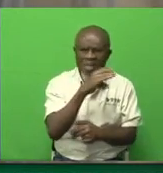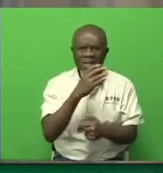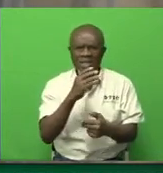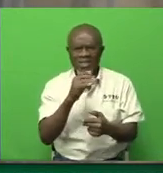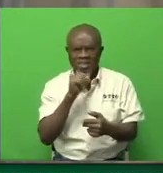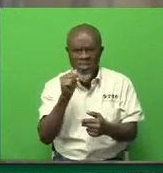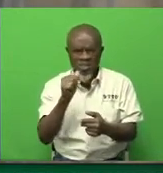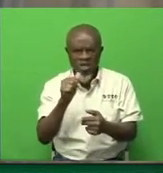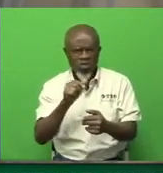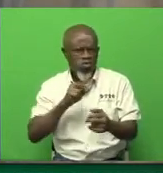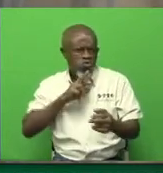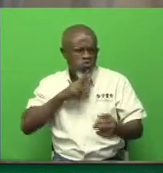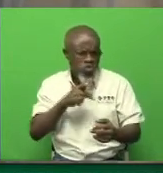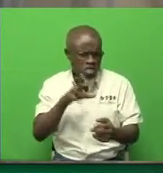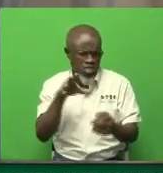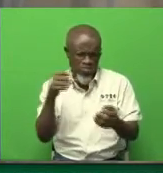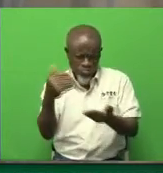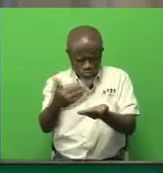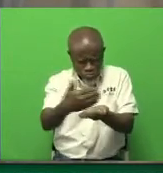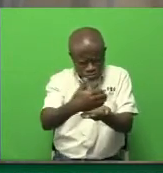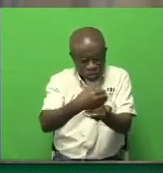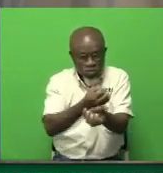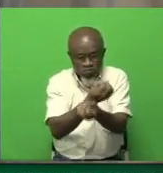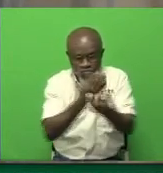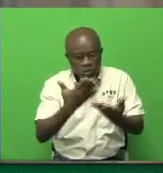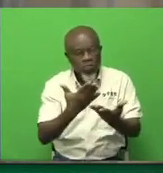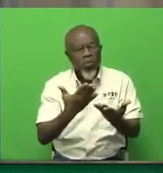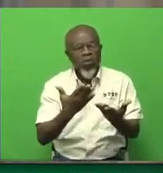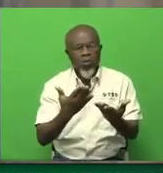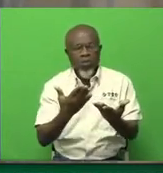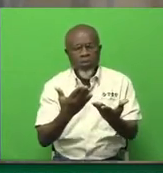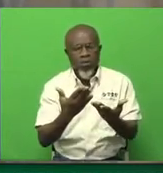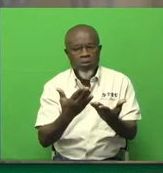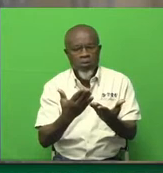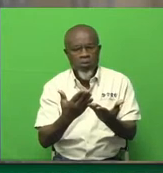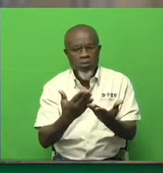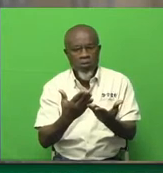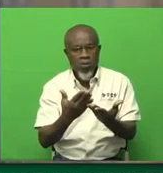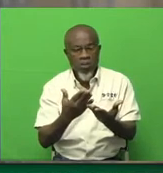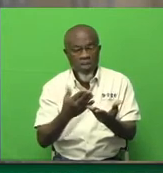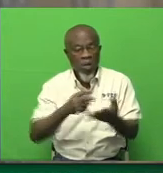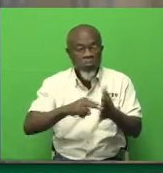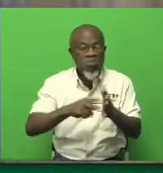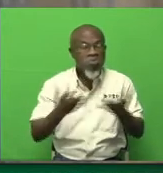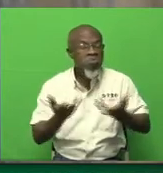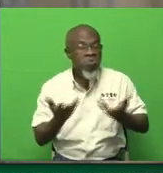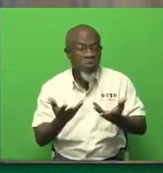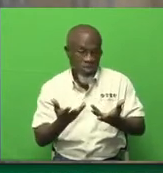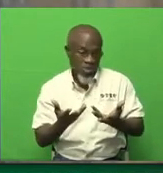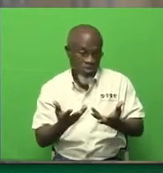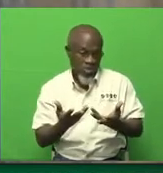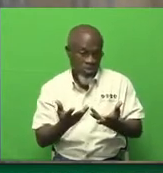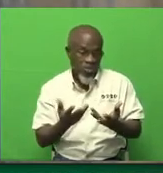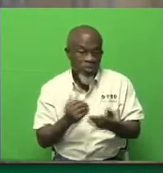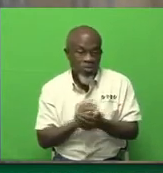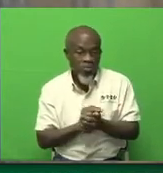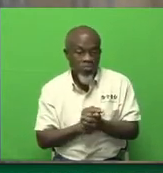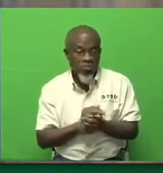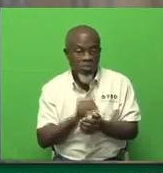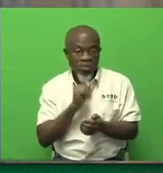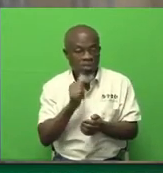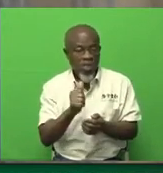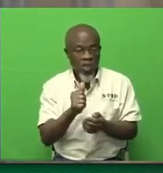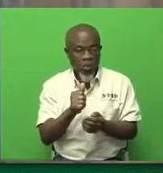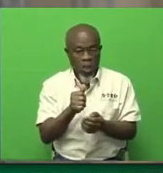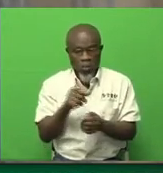GDP growth and to make matters worse it is not one that the CSO